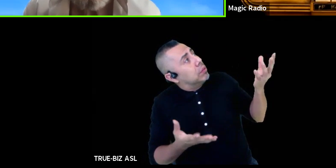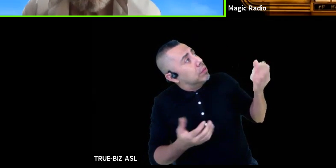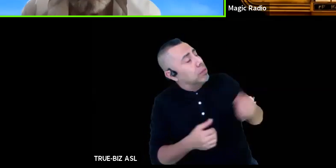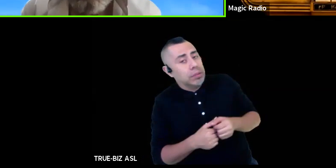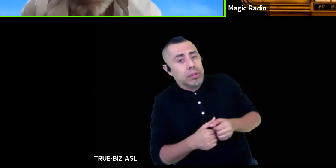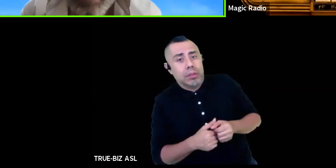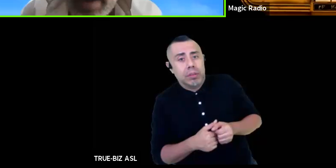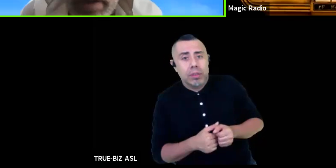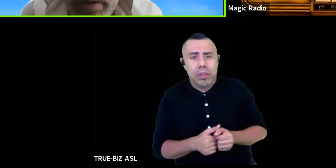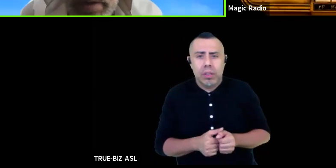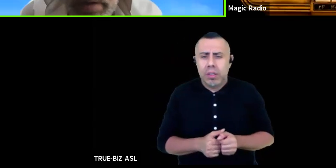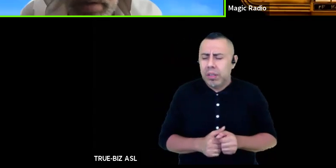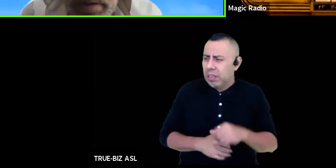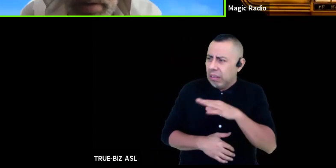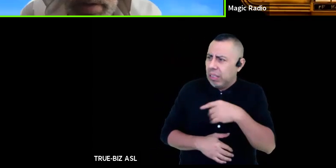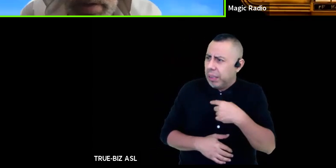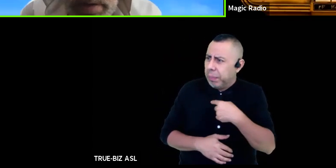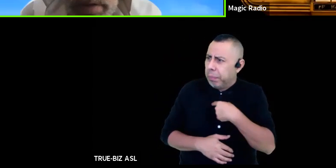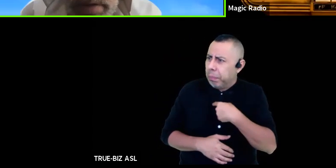me